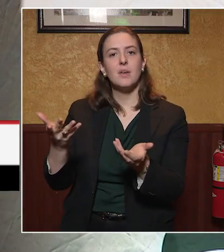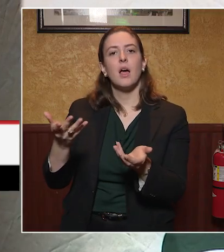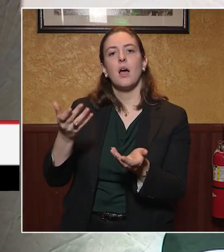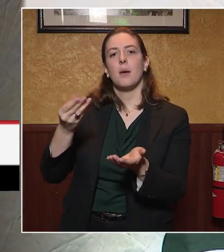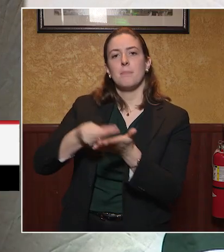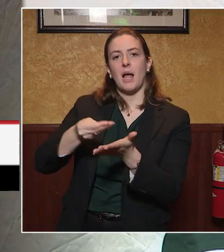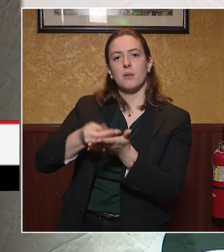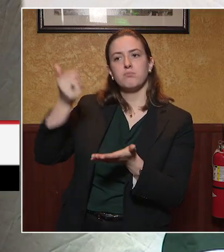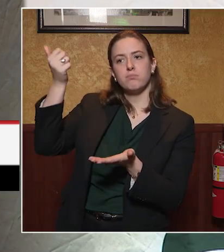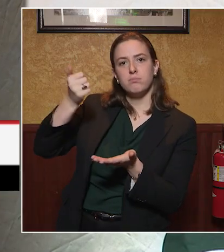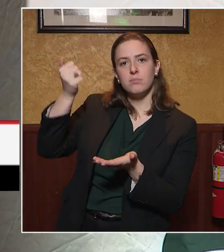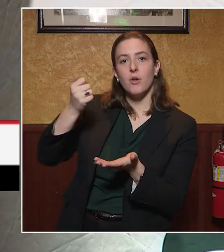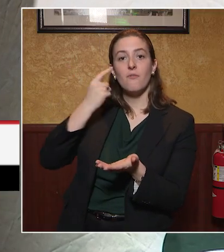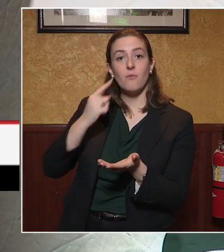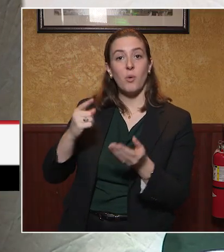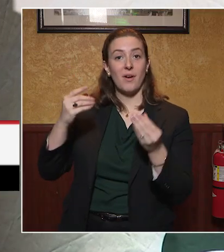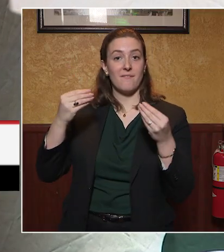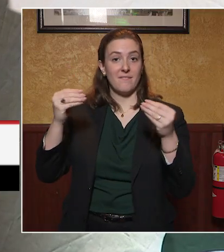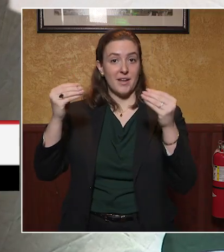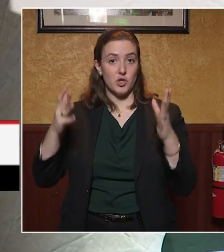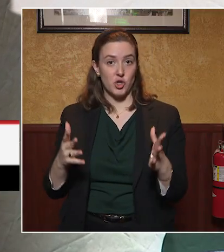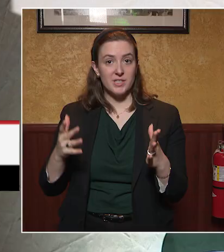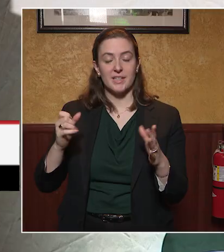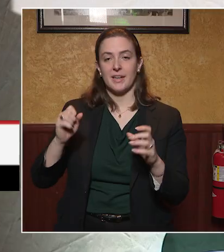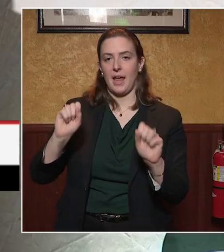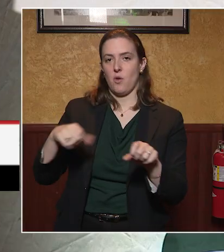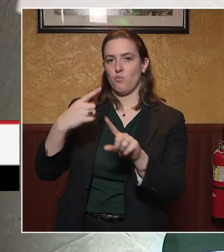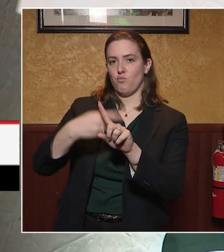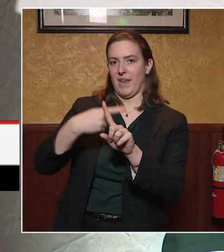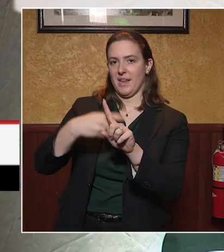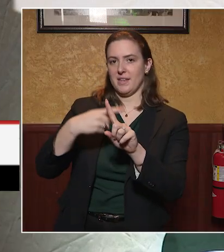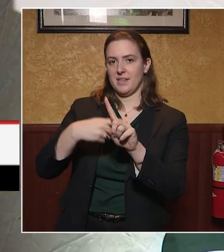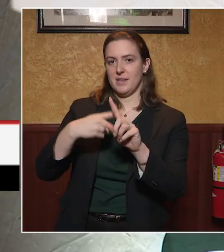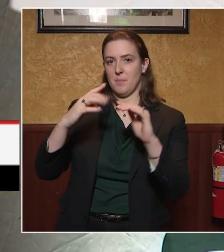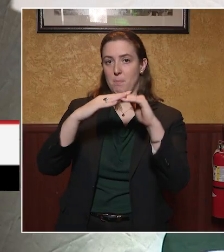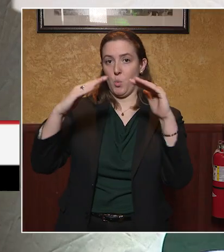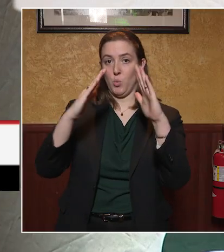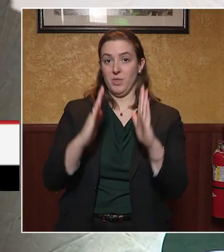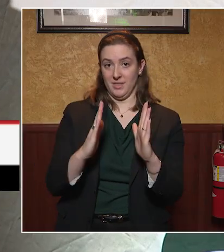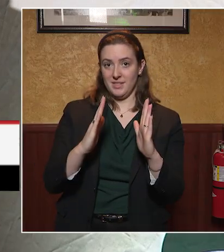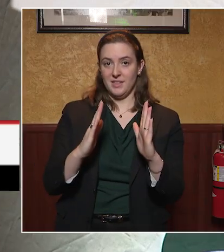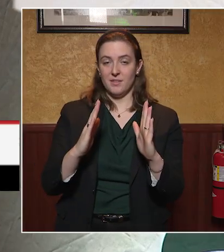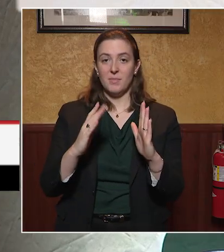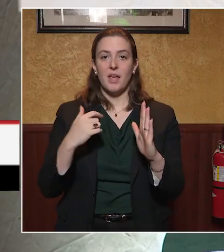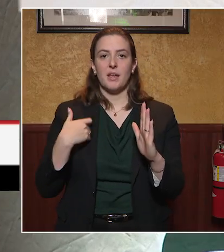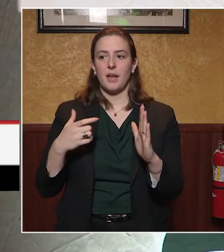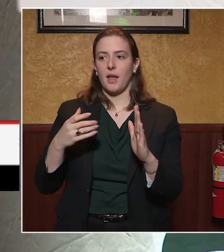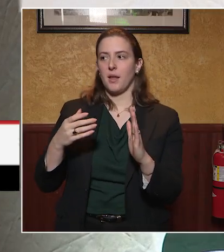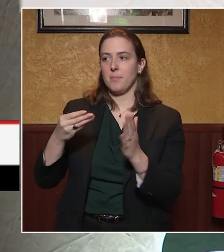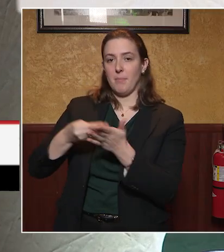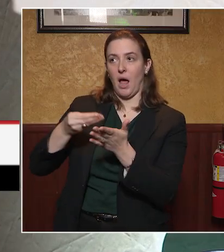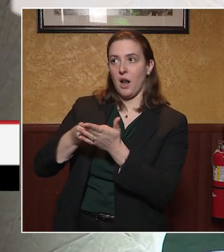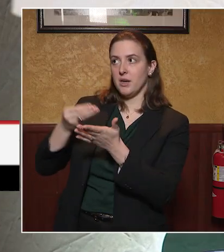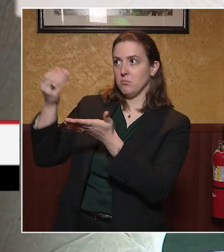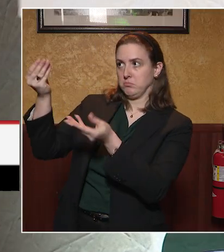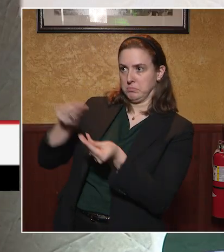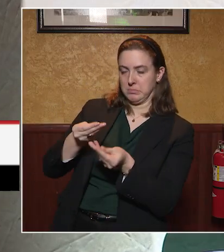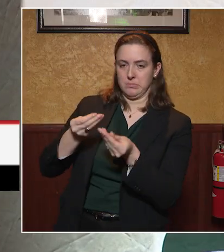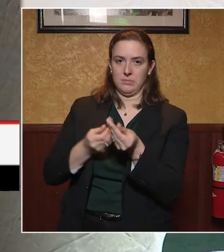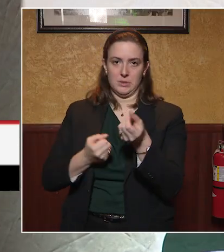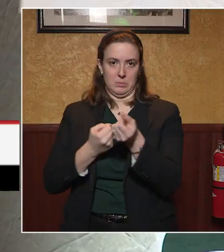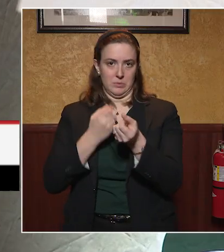to rent the vendor booths for our small, local, and emerging brands, and that really helps to ensure that we have a great mix of